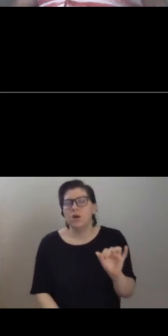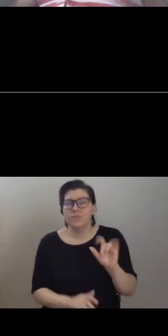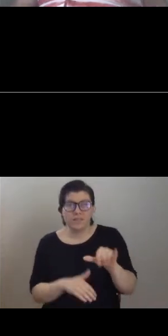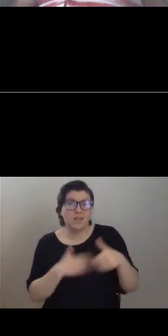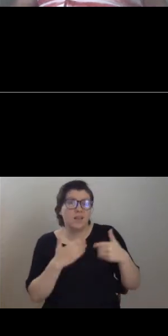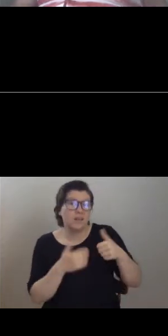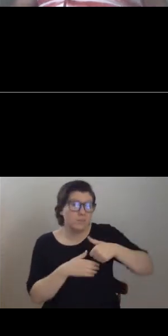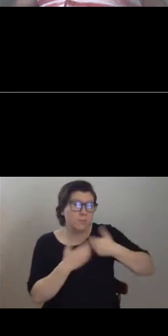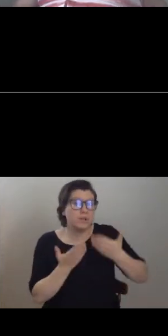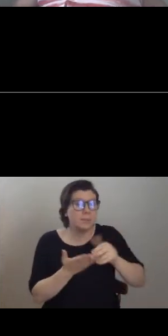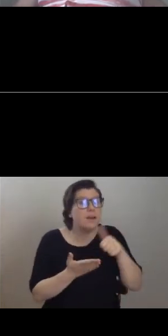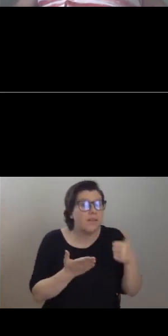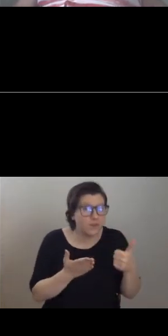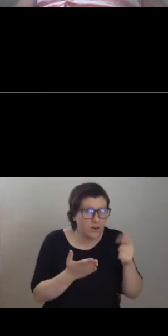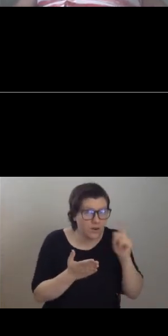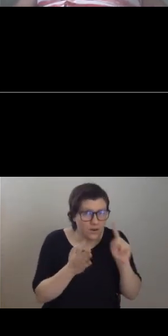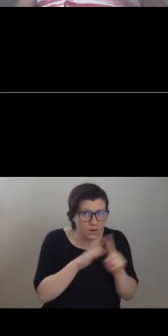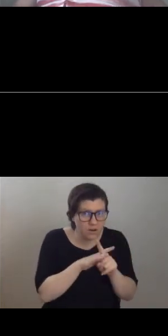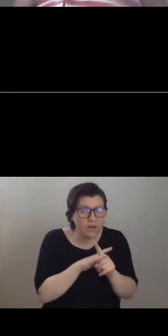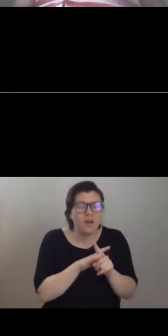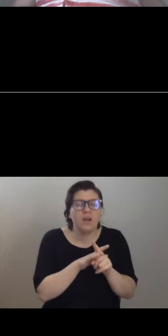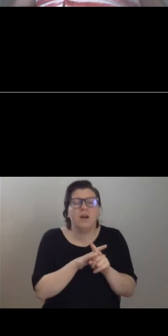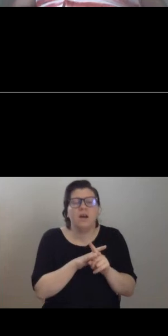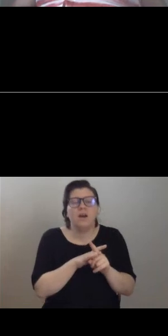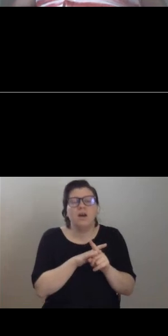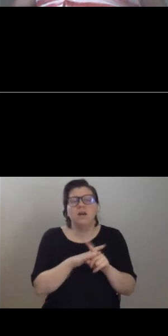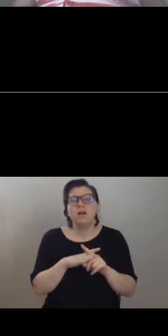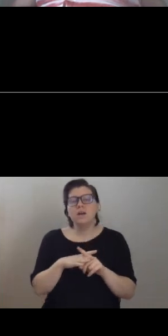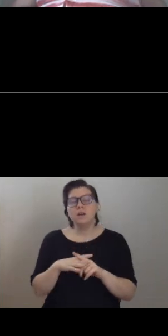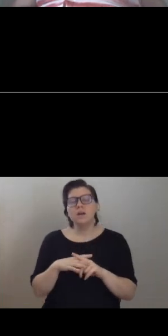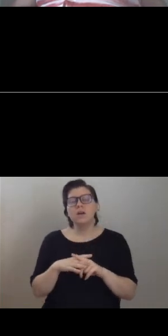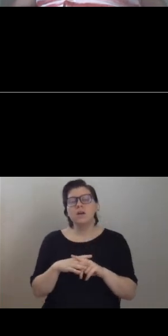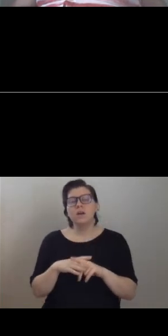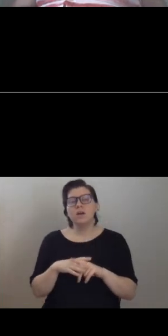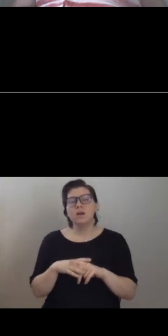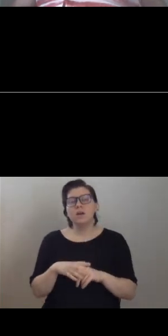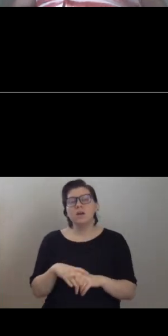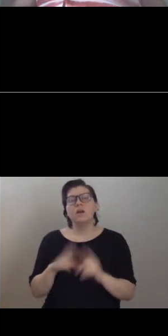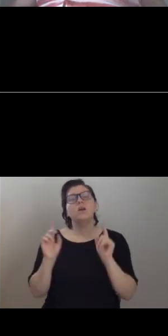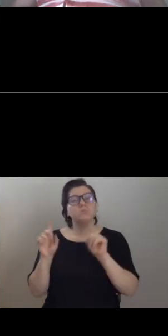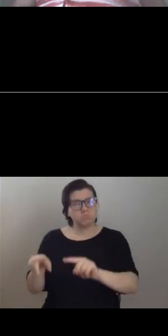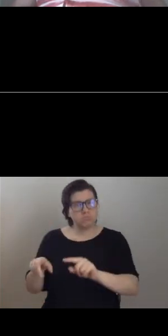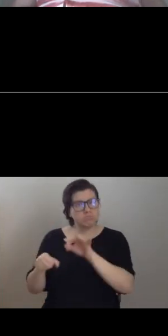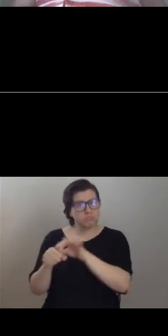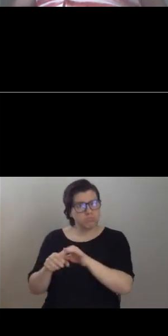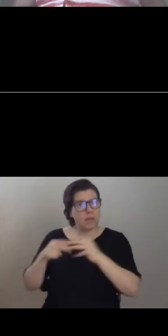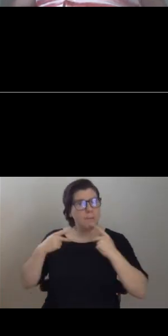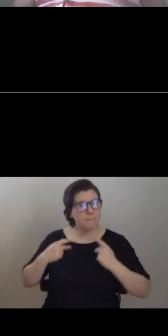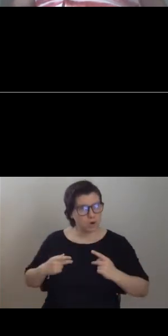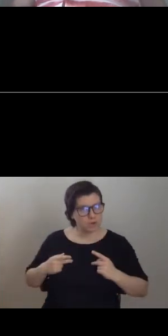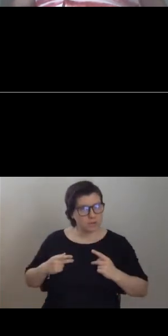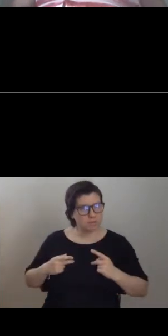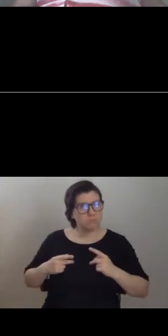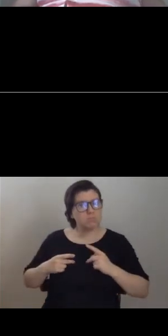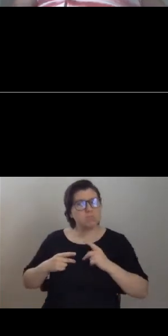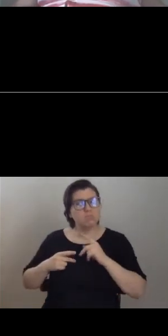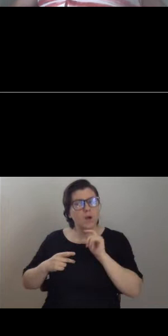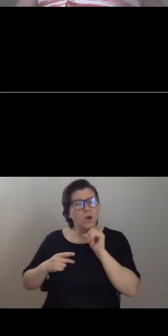that I thought of. If you do go to vote in person and you don't have ID,